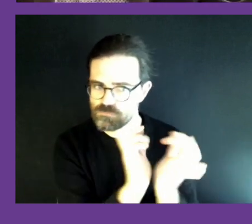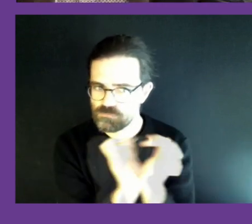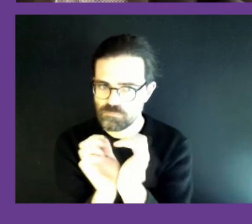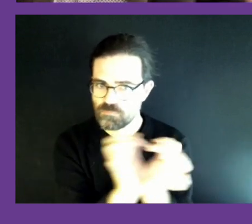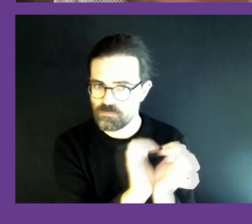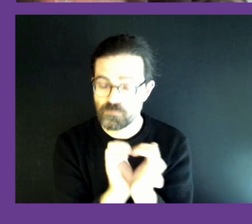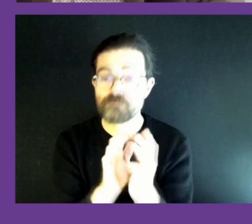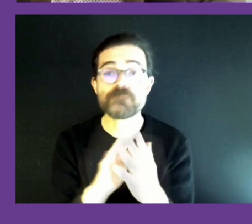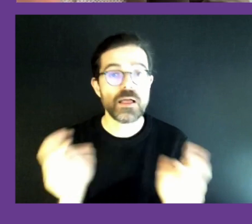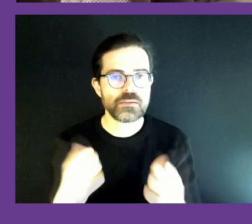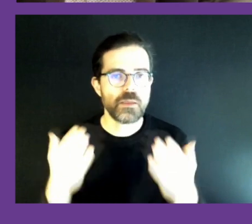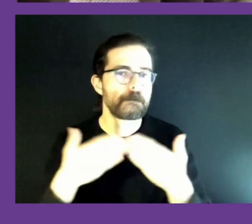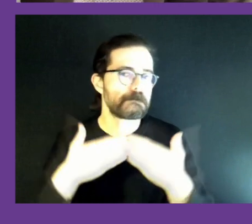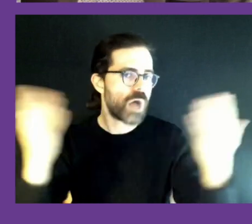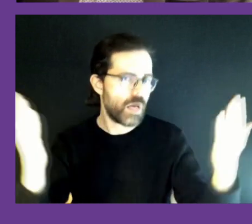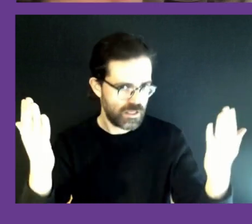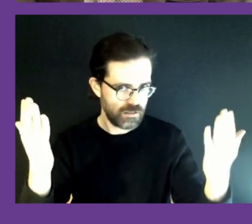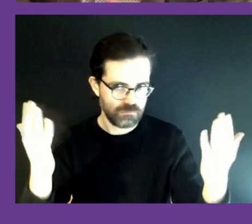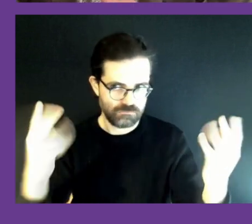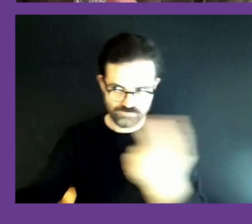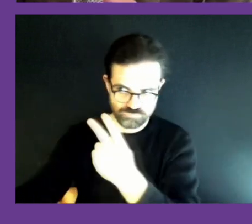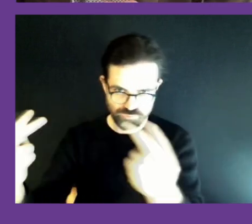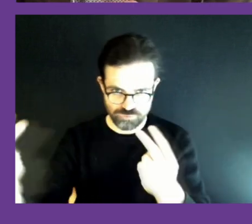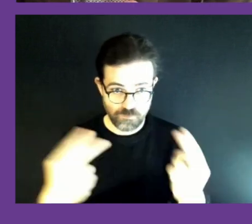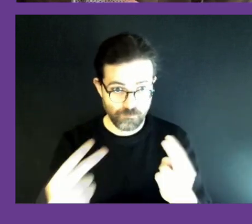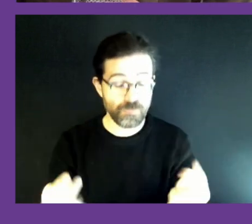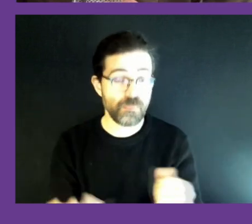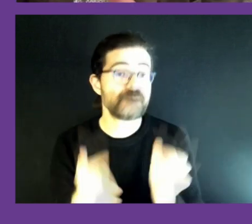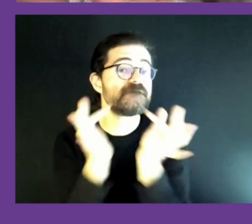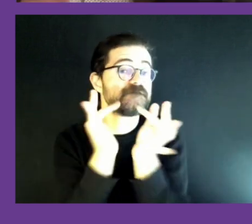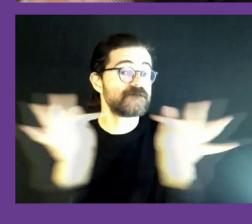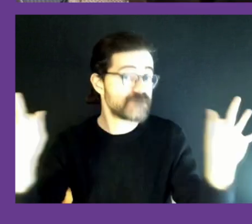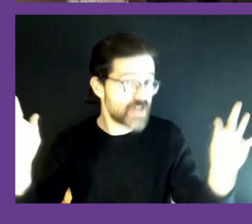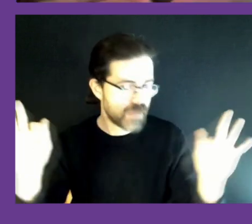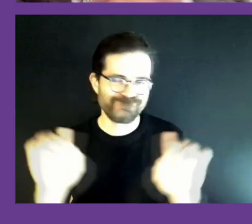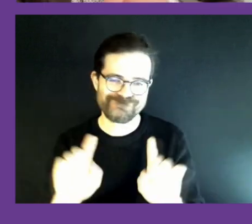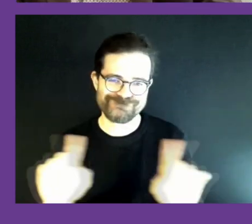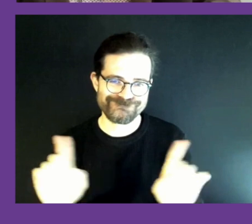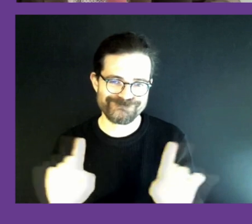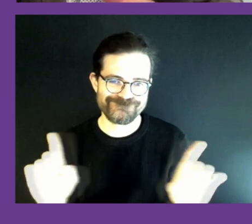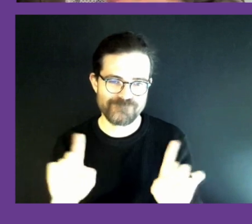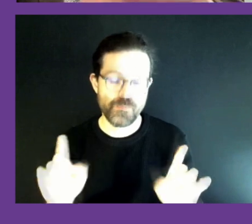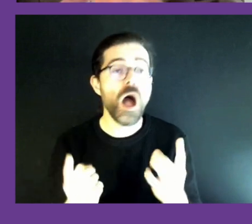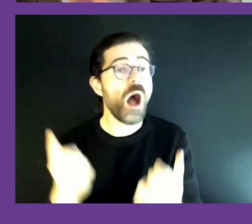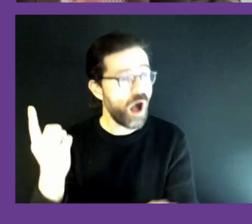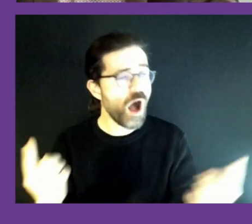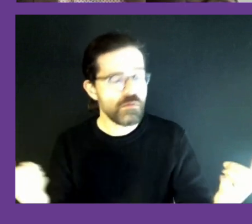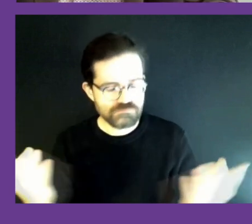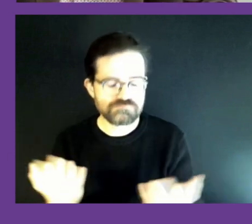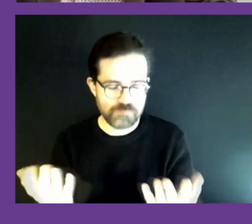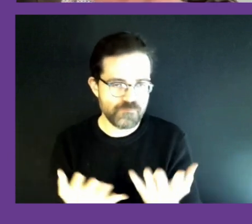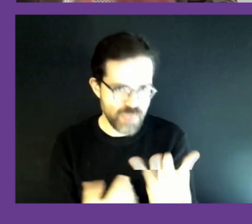that it's there for free. Also, AccessibleEU has uploaded some of them for free due to an agreement with Send and